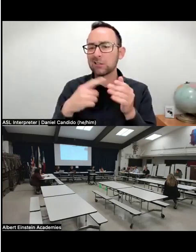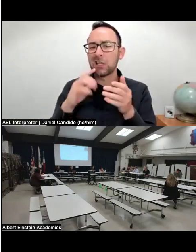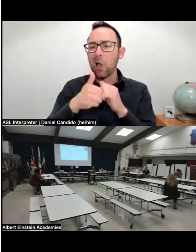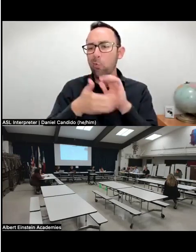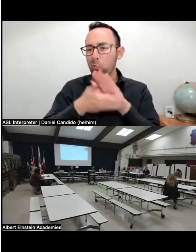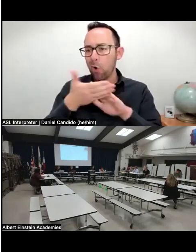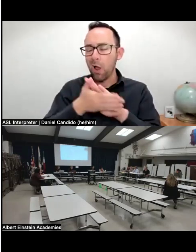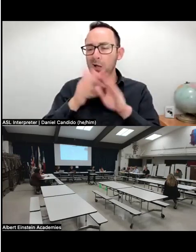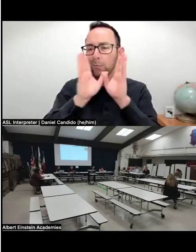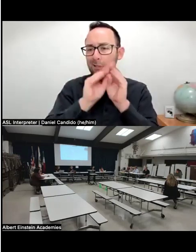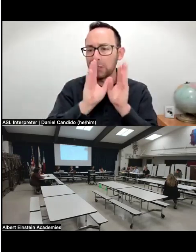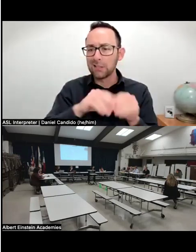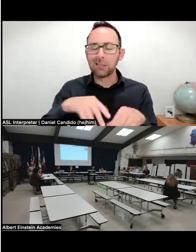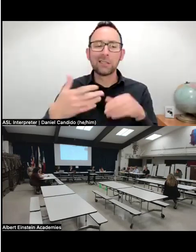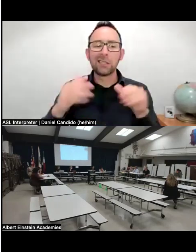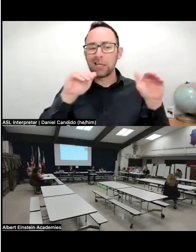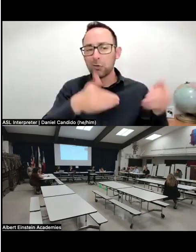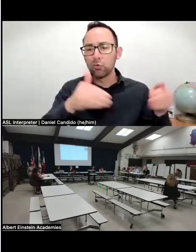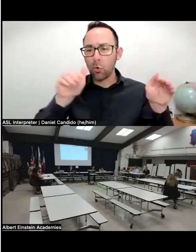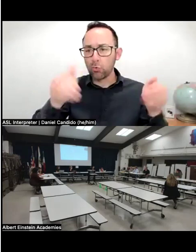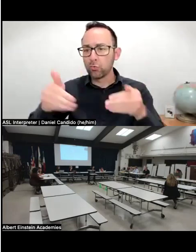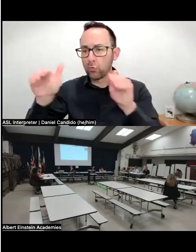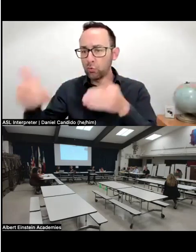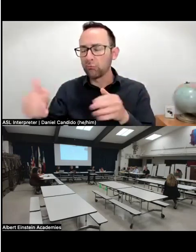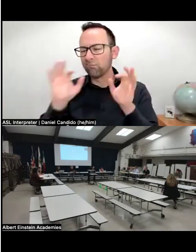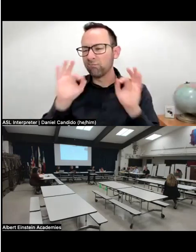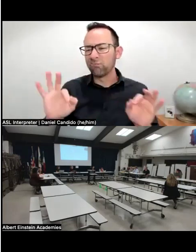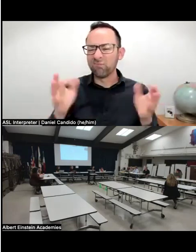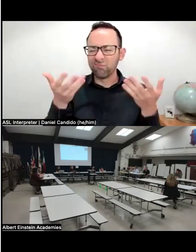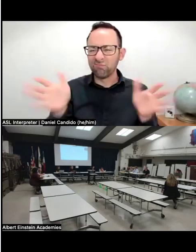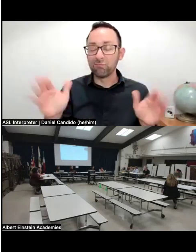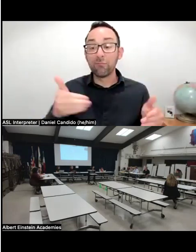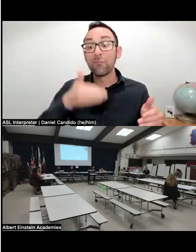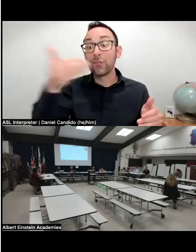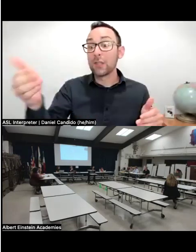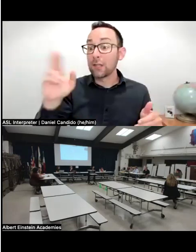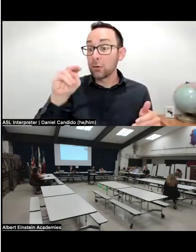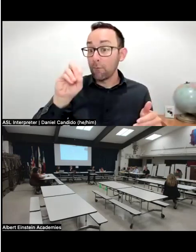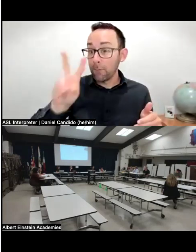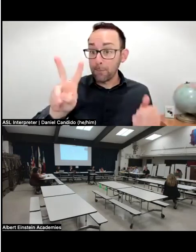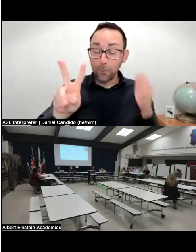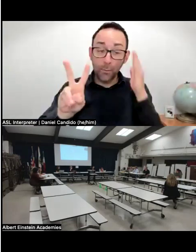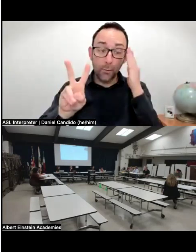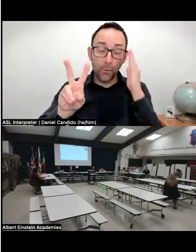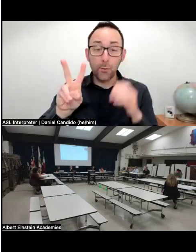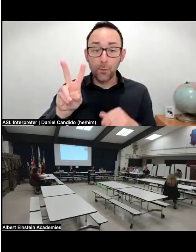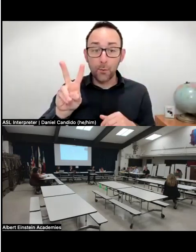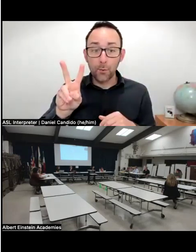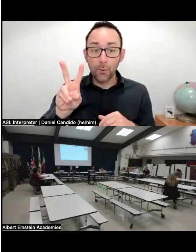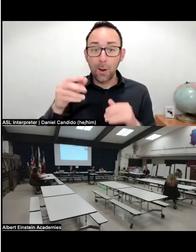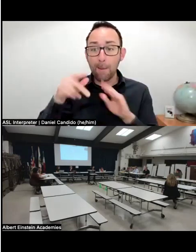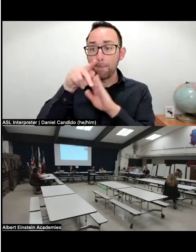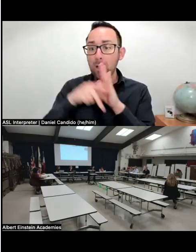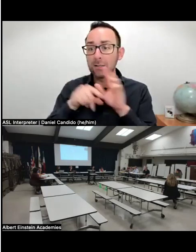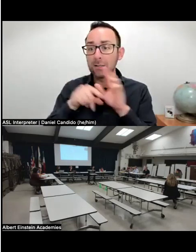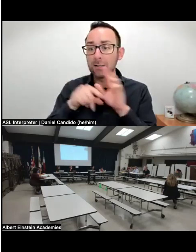introductions. And then in November, the parent family engagement policy workshop would happen.